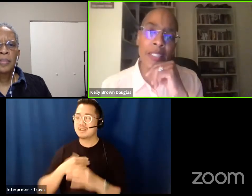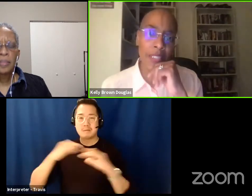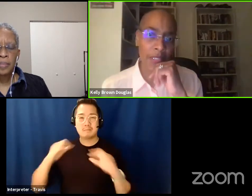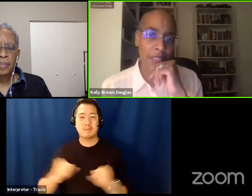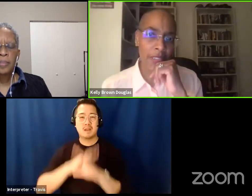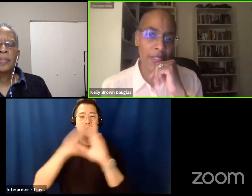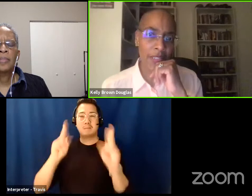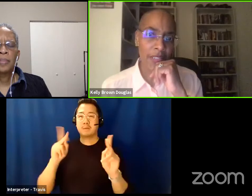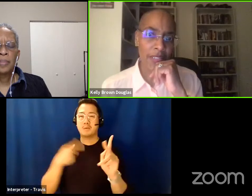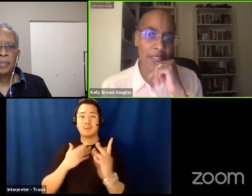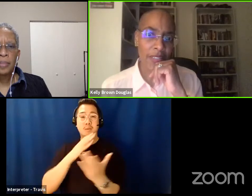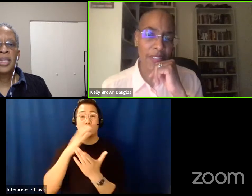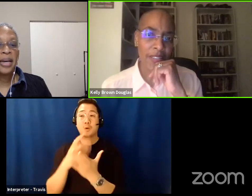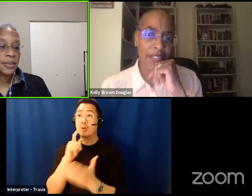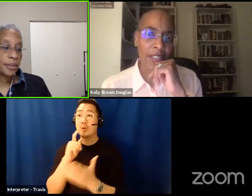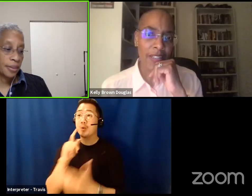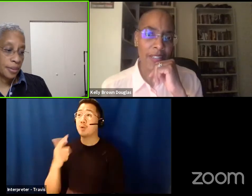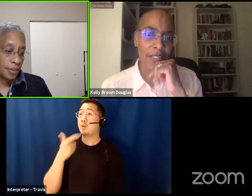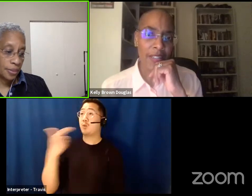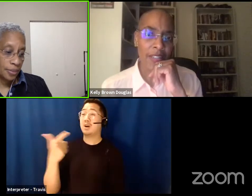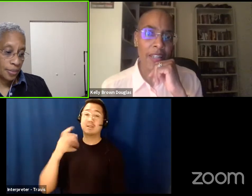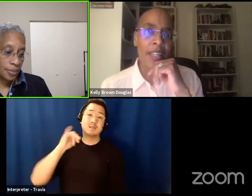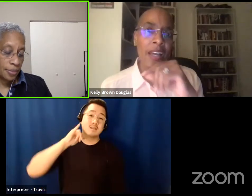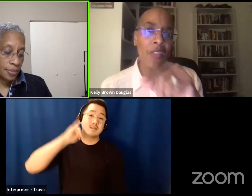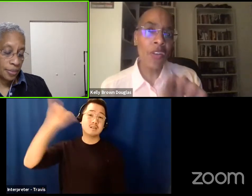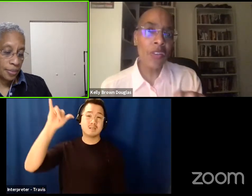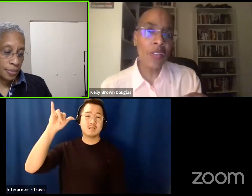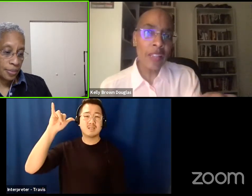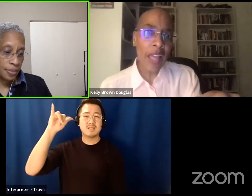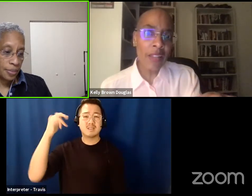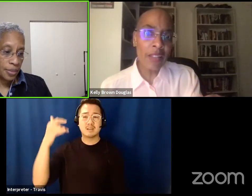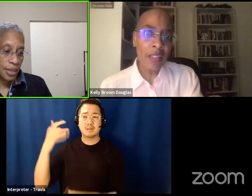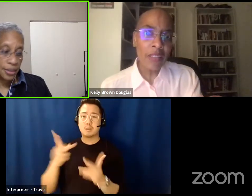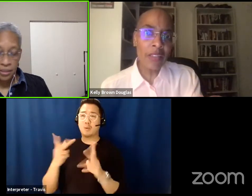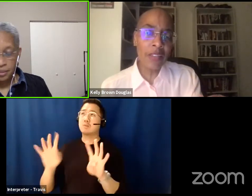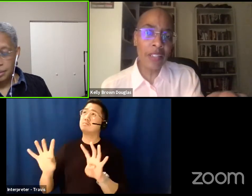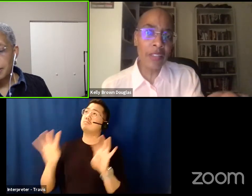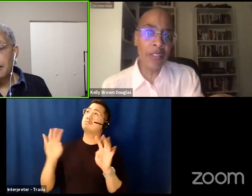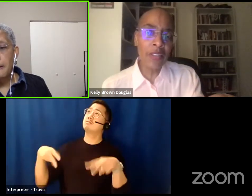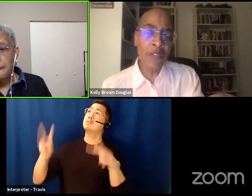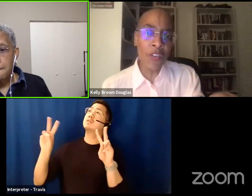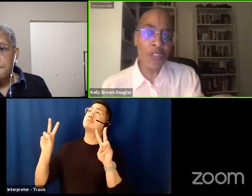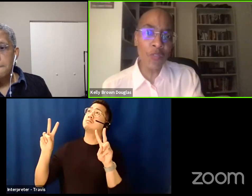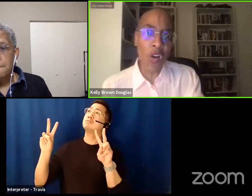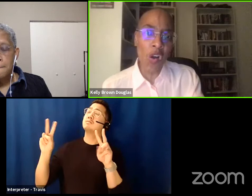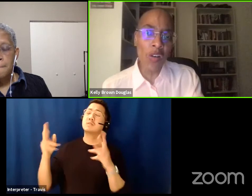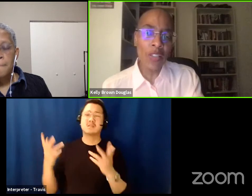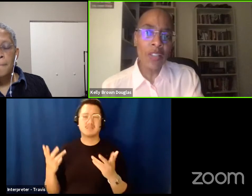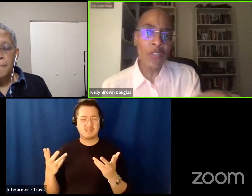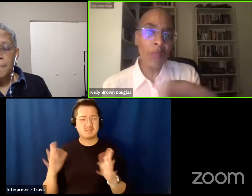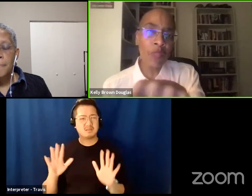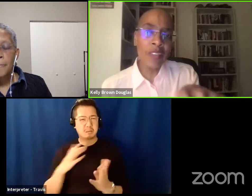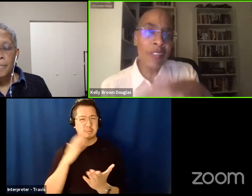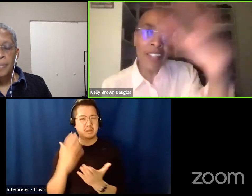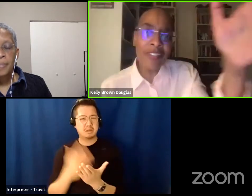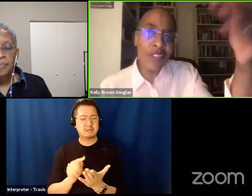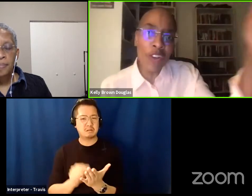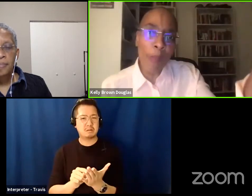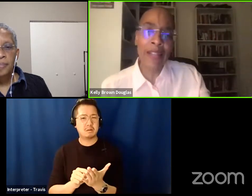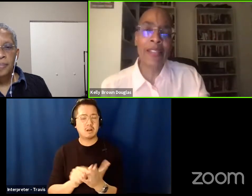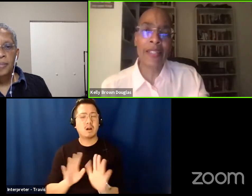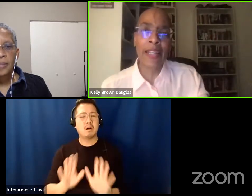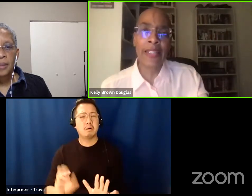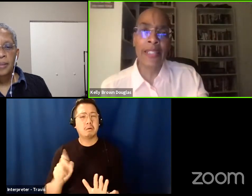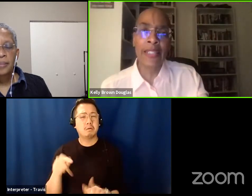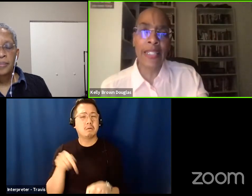witnessing lynchings. Yes. Now, Yes. First of all, so let's just